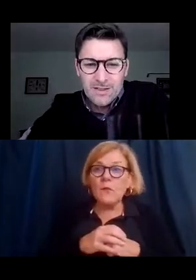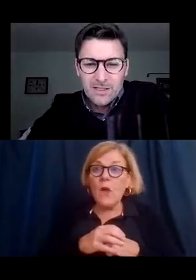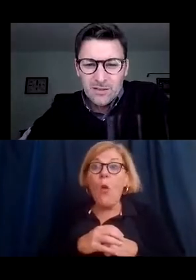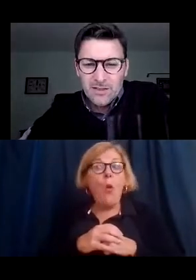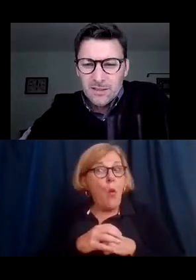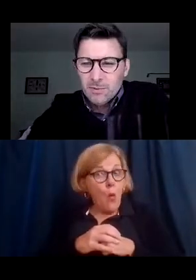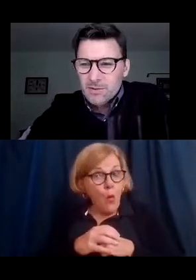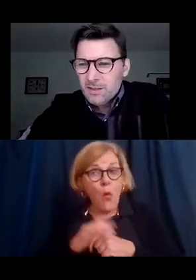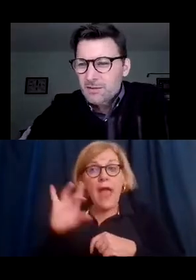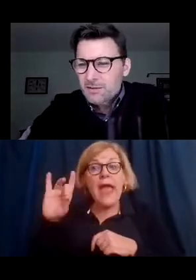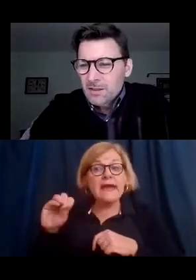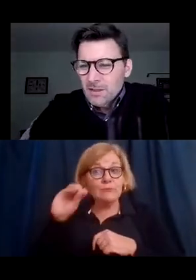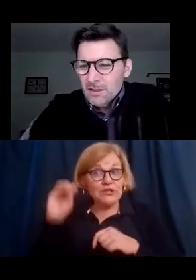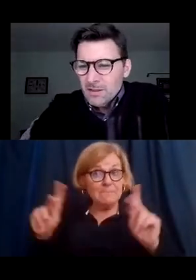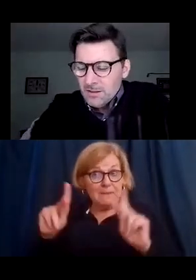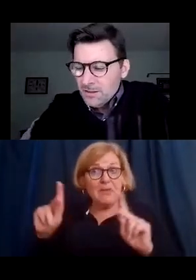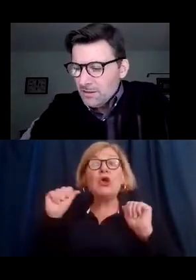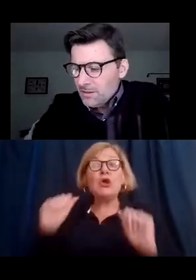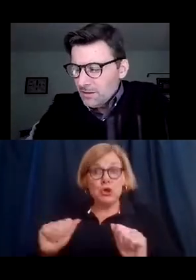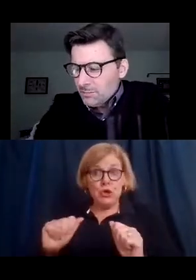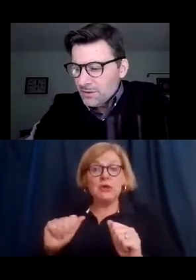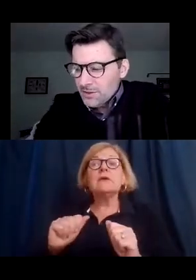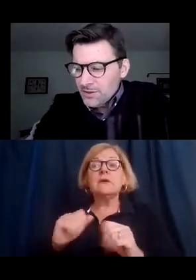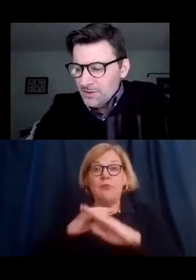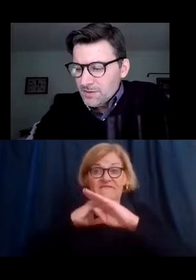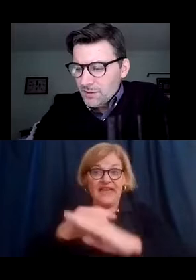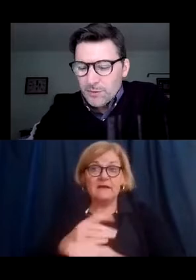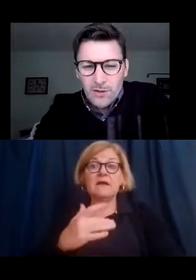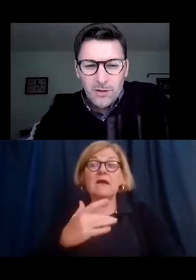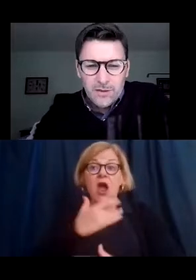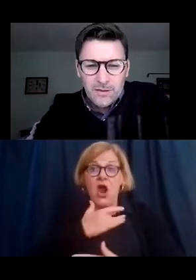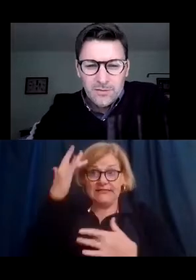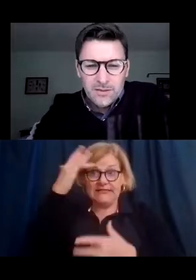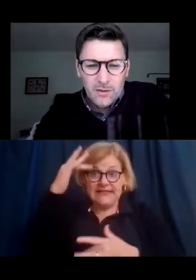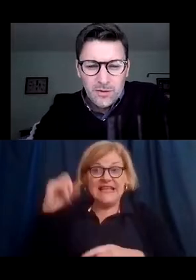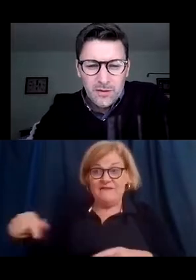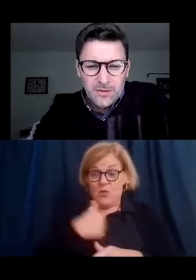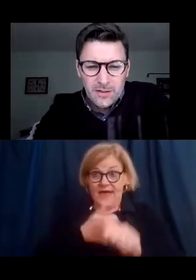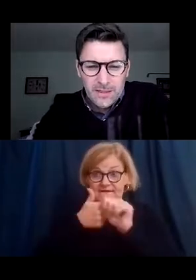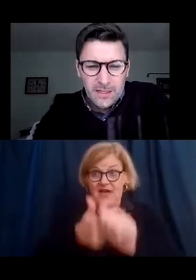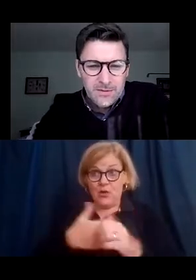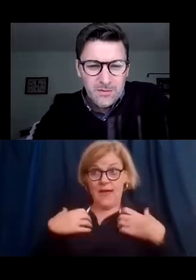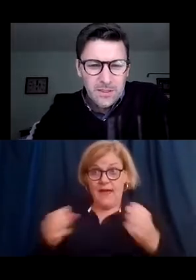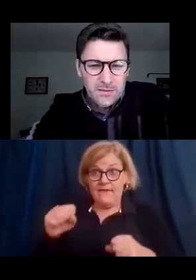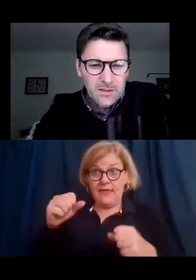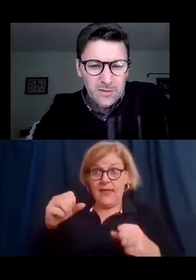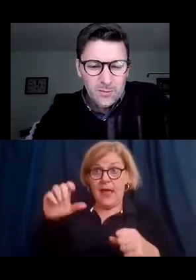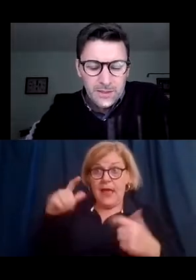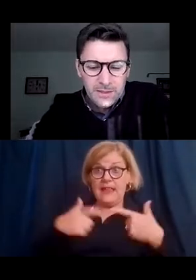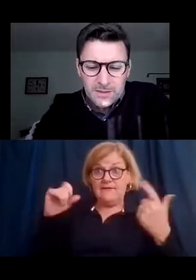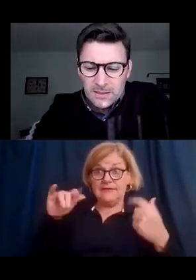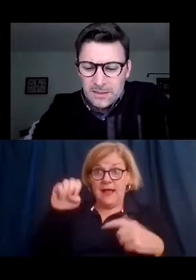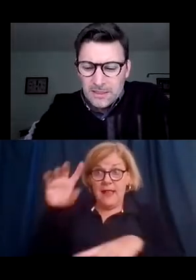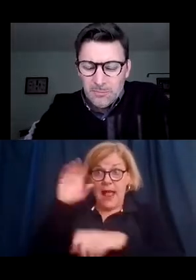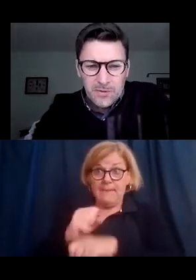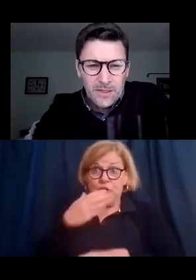So it's actually 80%. The prediction is that if we all follow these healthy lifestyle habits and maintain a good